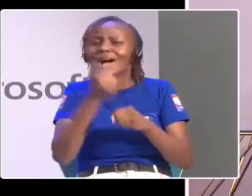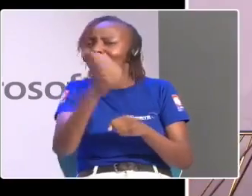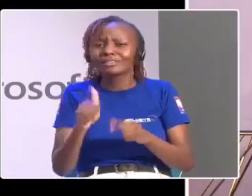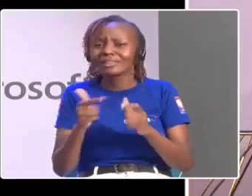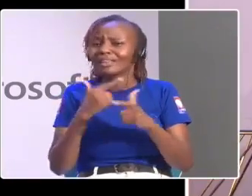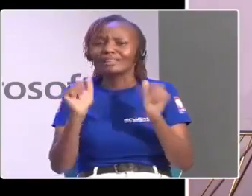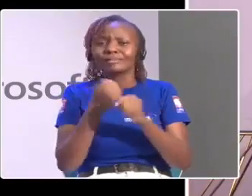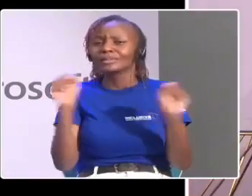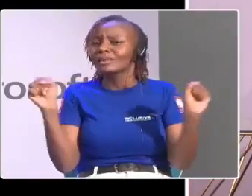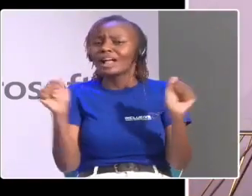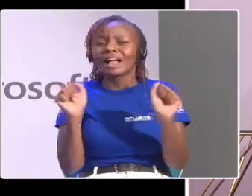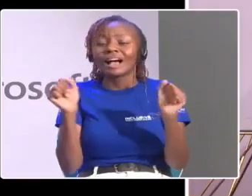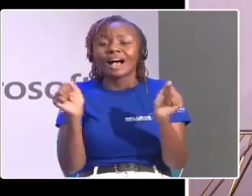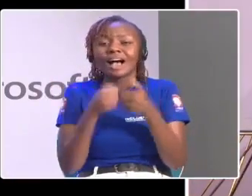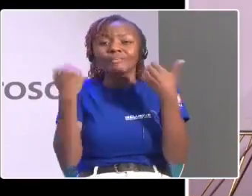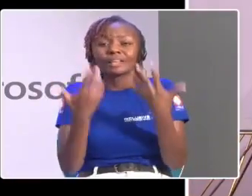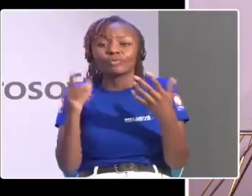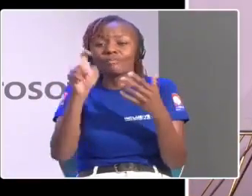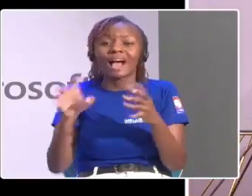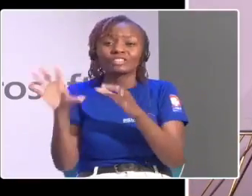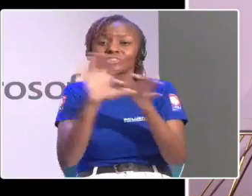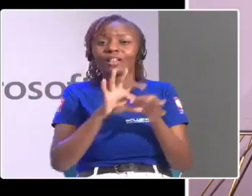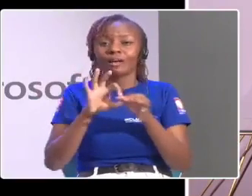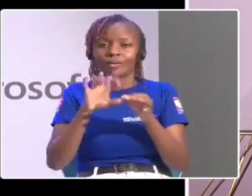intentional. They have to be planned and done in collaboration.